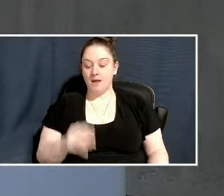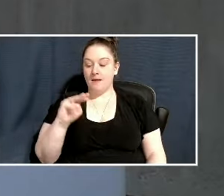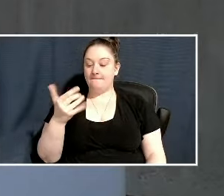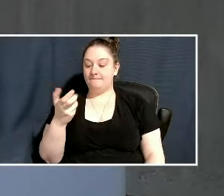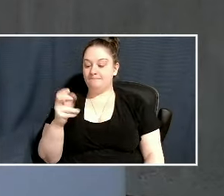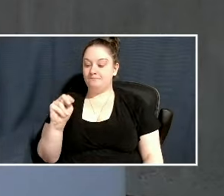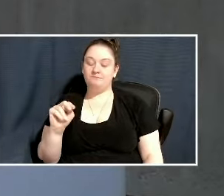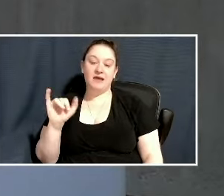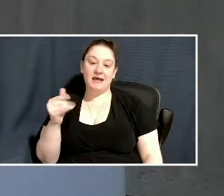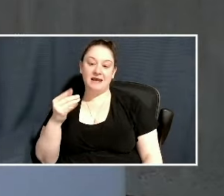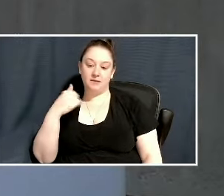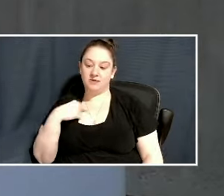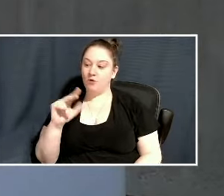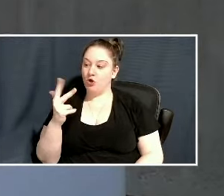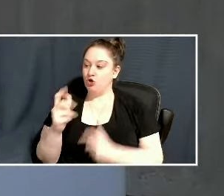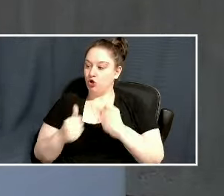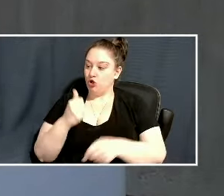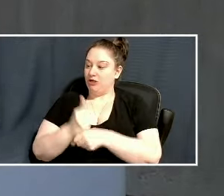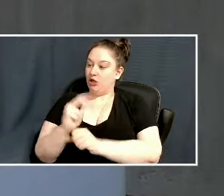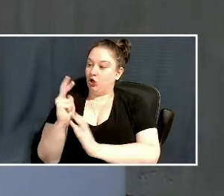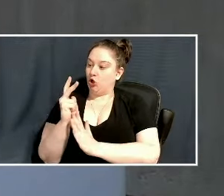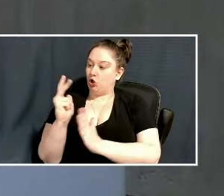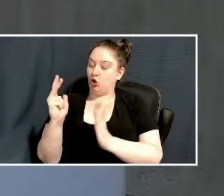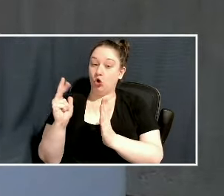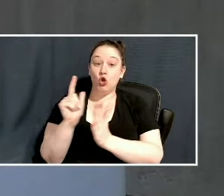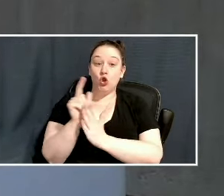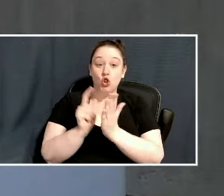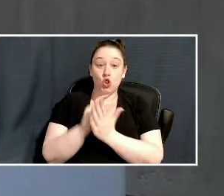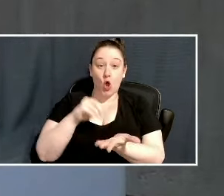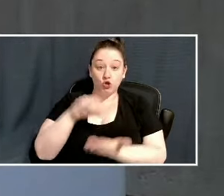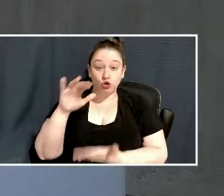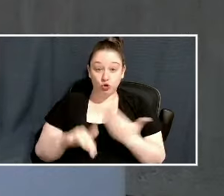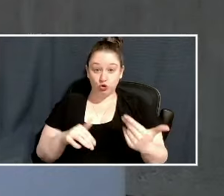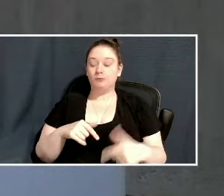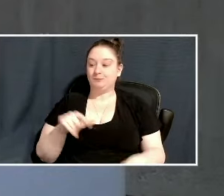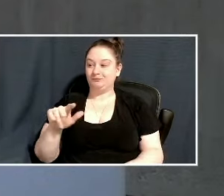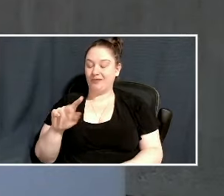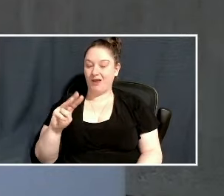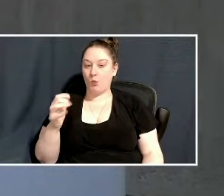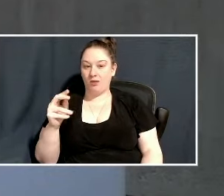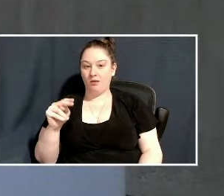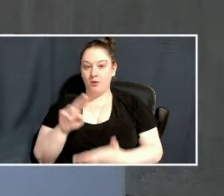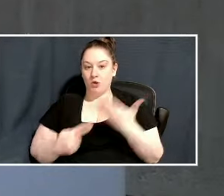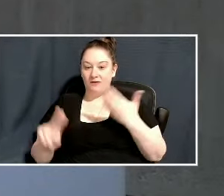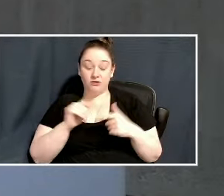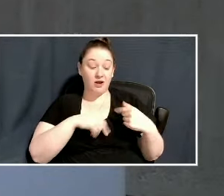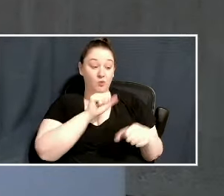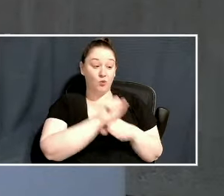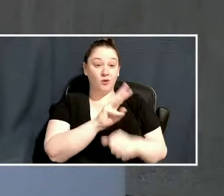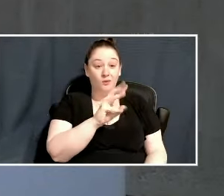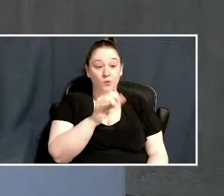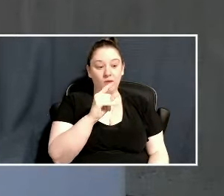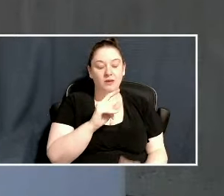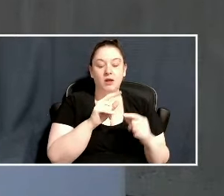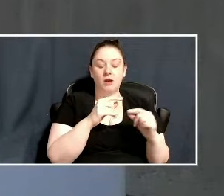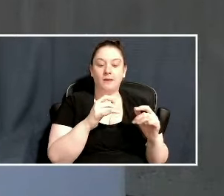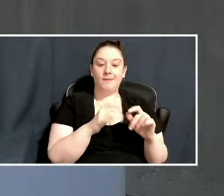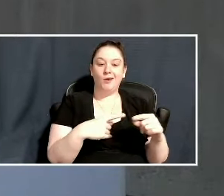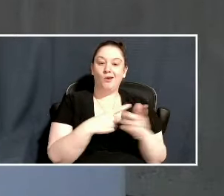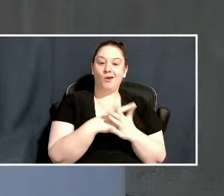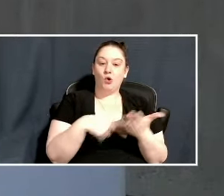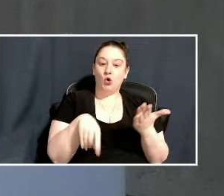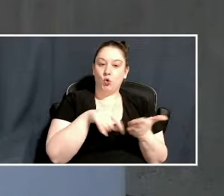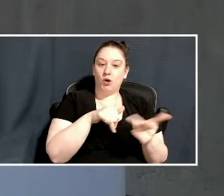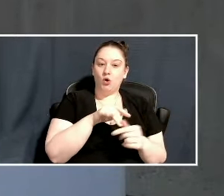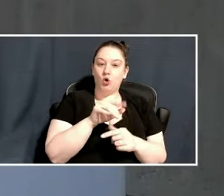law student at Willamette University, and I currently work at Willamette's clinical law program, which provides estate planning services for Salem and